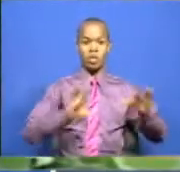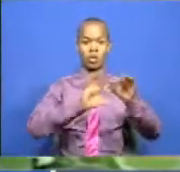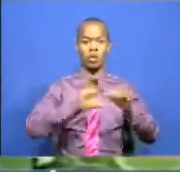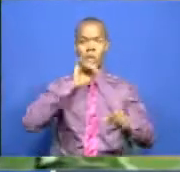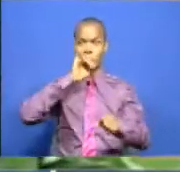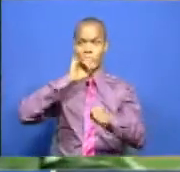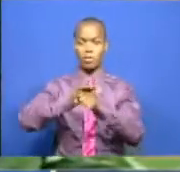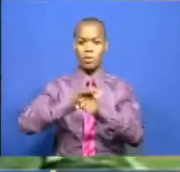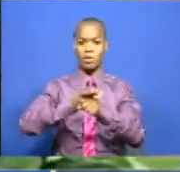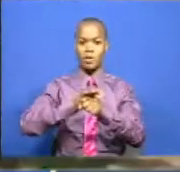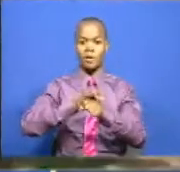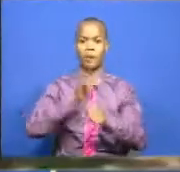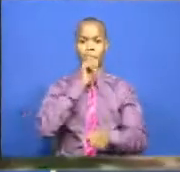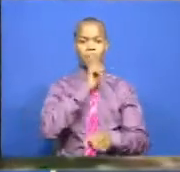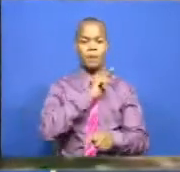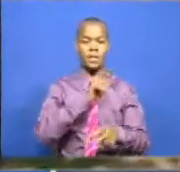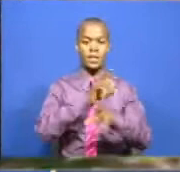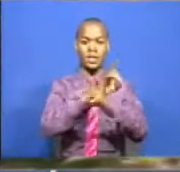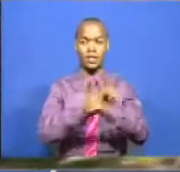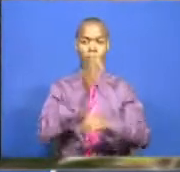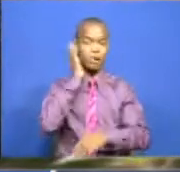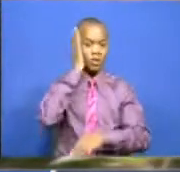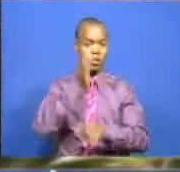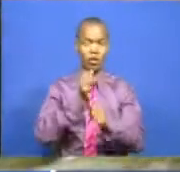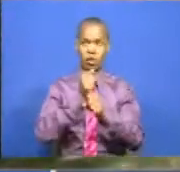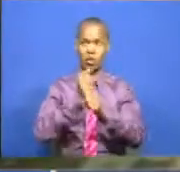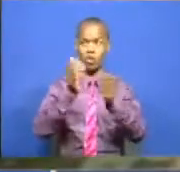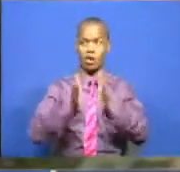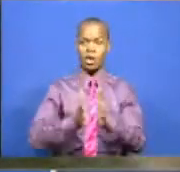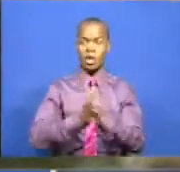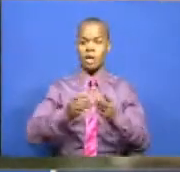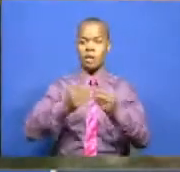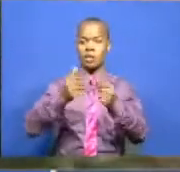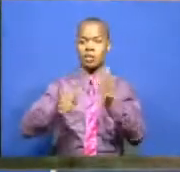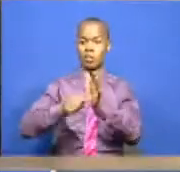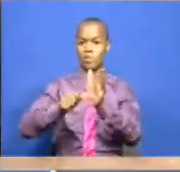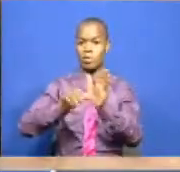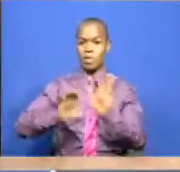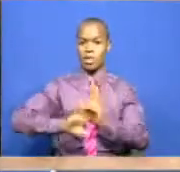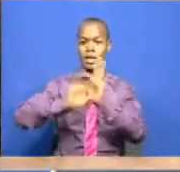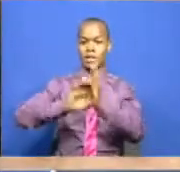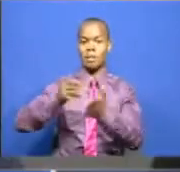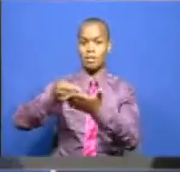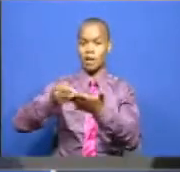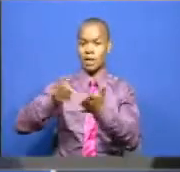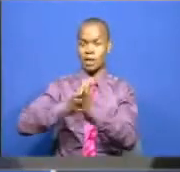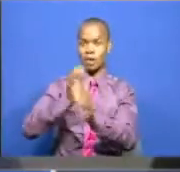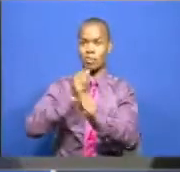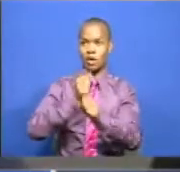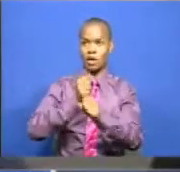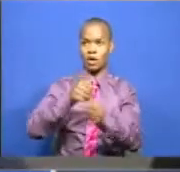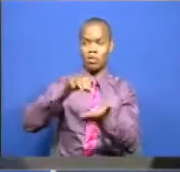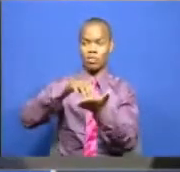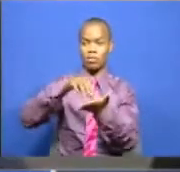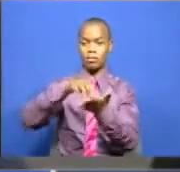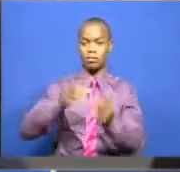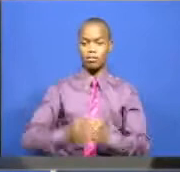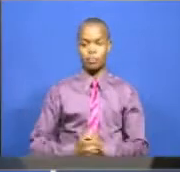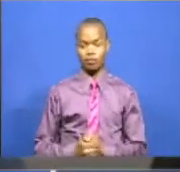to continue defending the rights of workers and addressing issues such as salaries and working conditions.